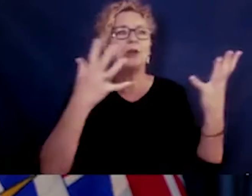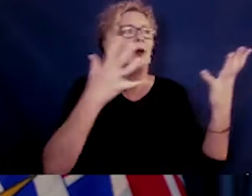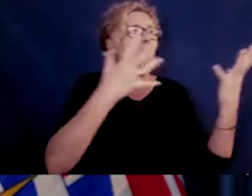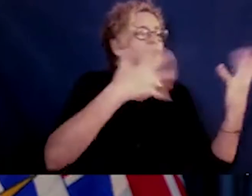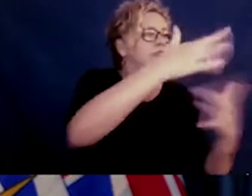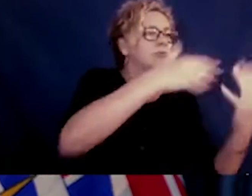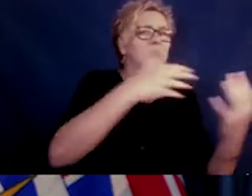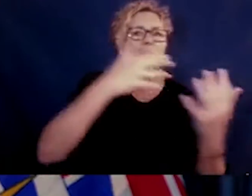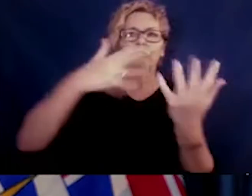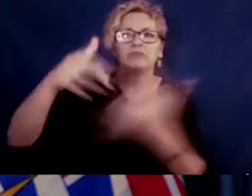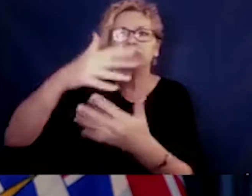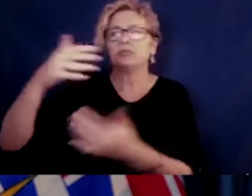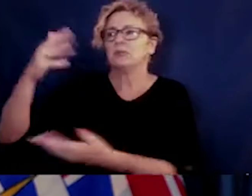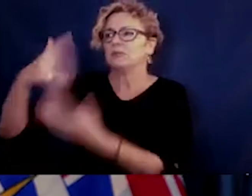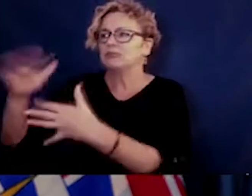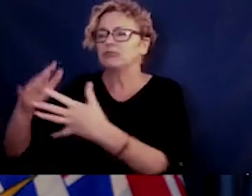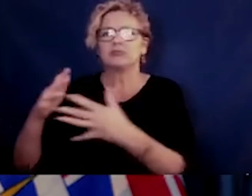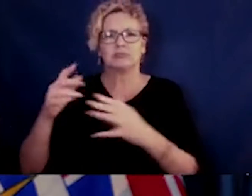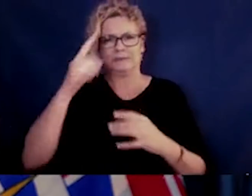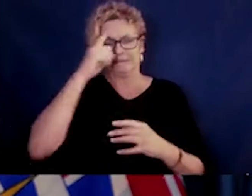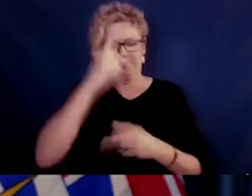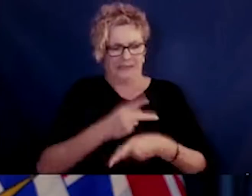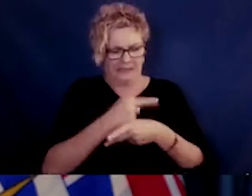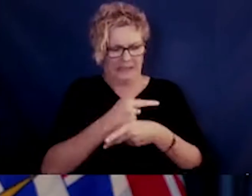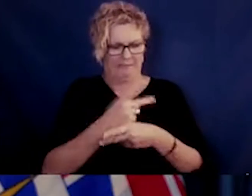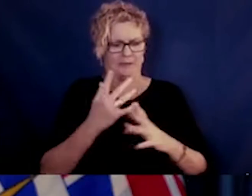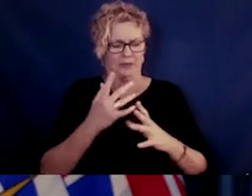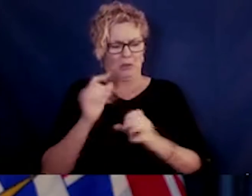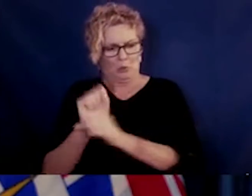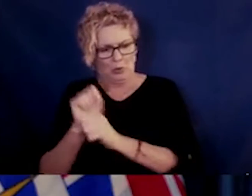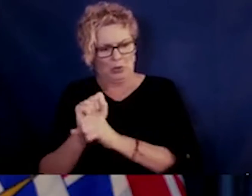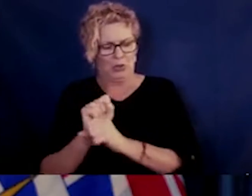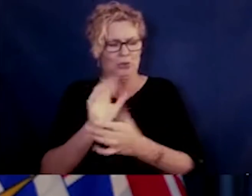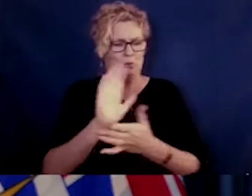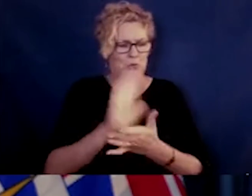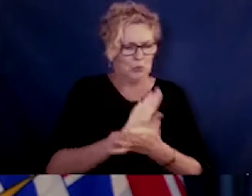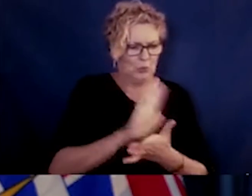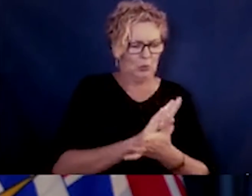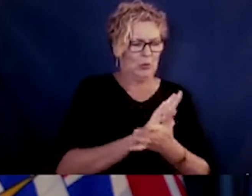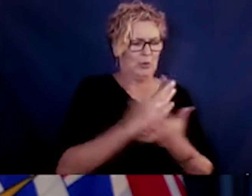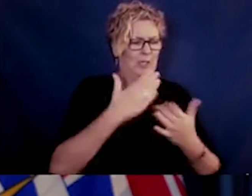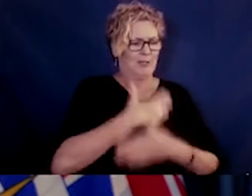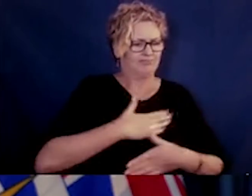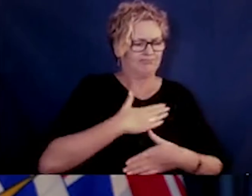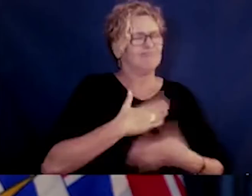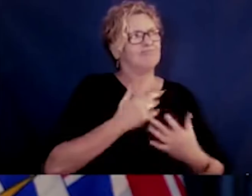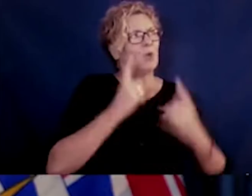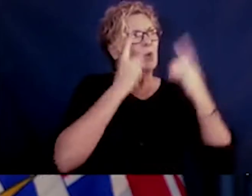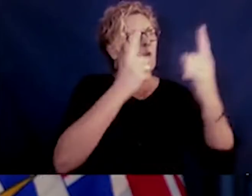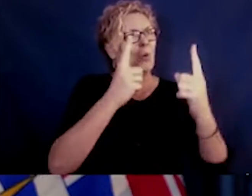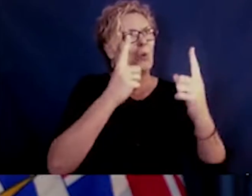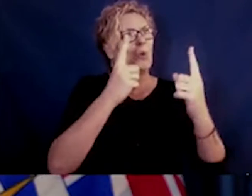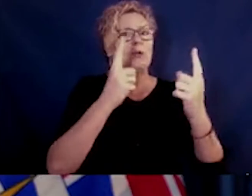keeping our important activities and places open and safe. And just as we did this past weekend, let's